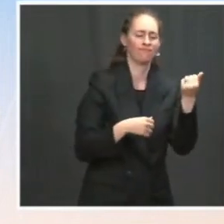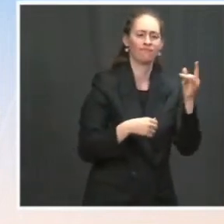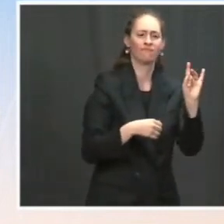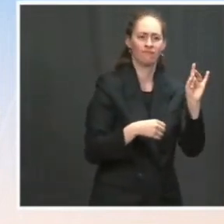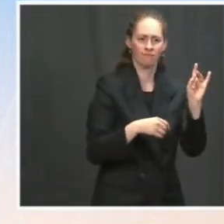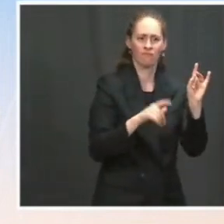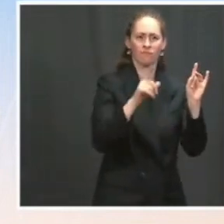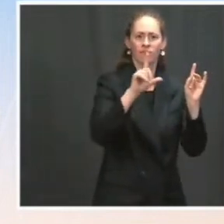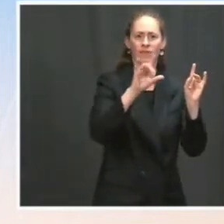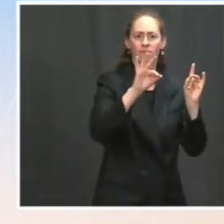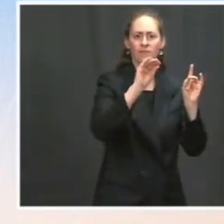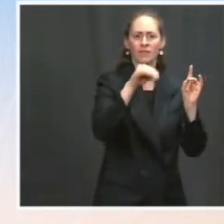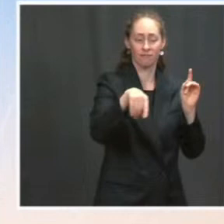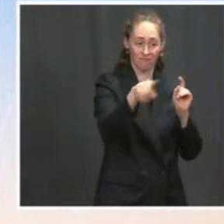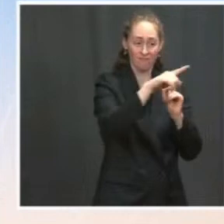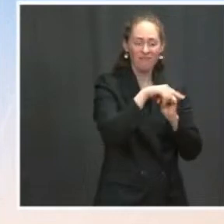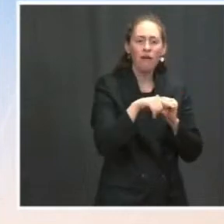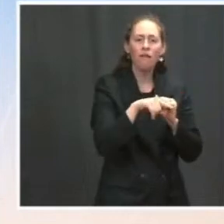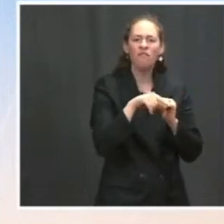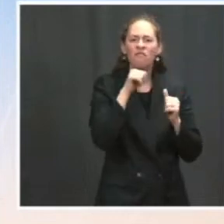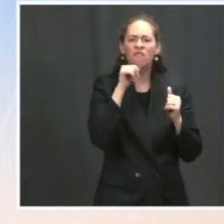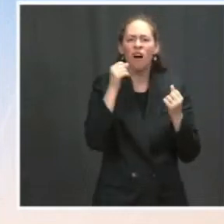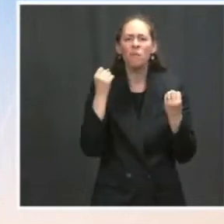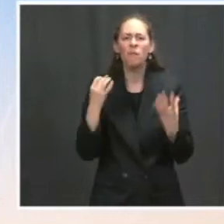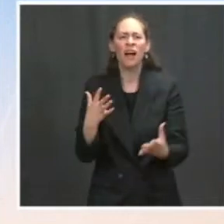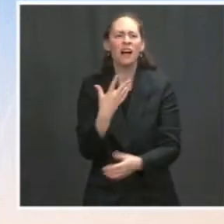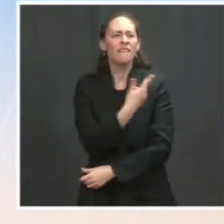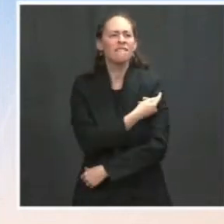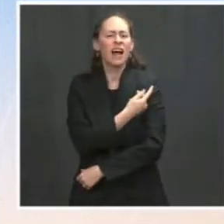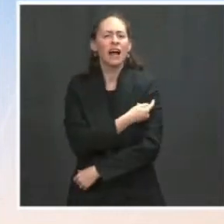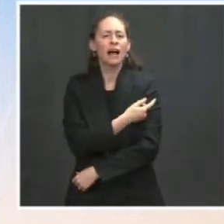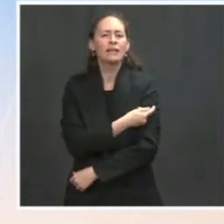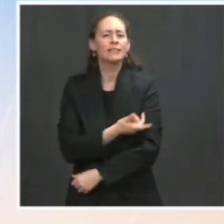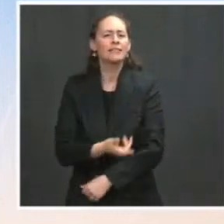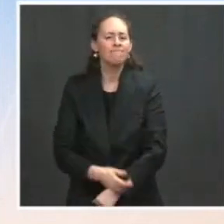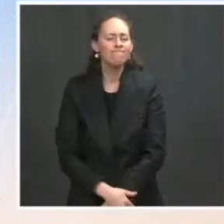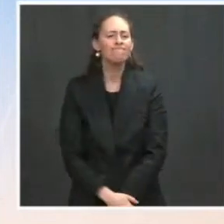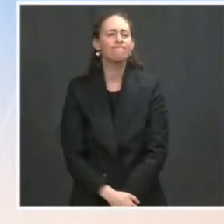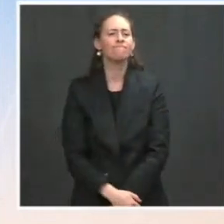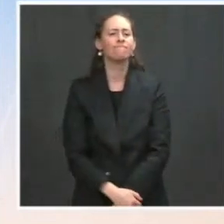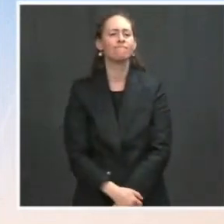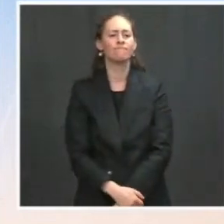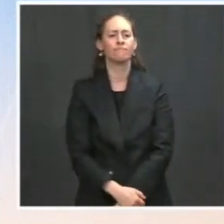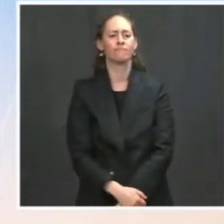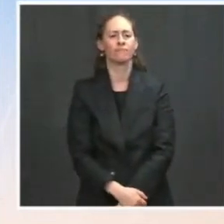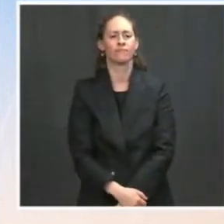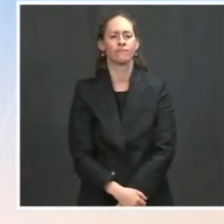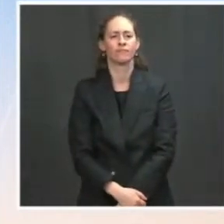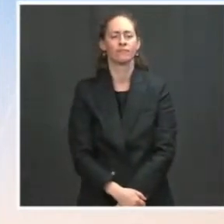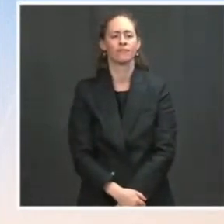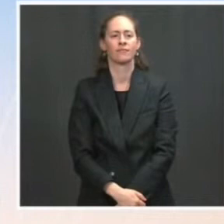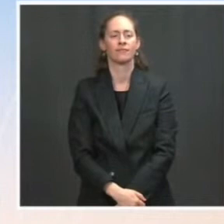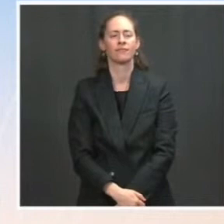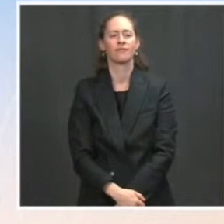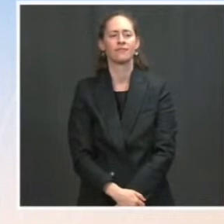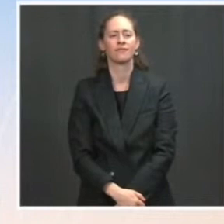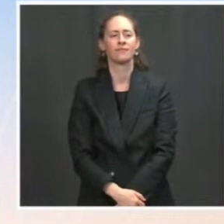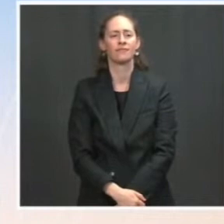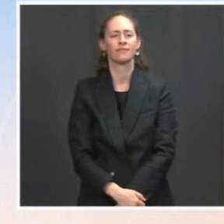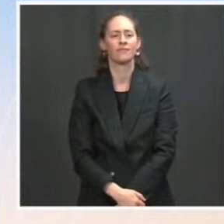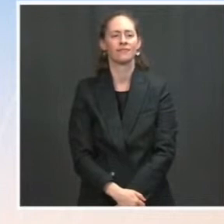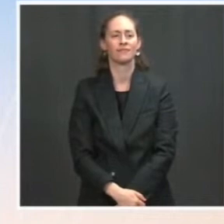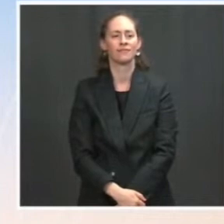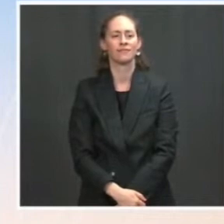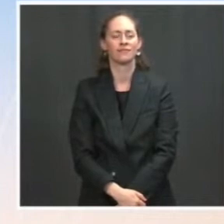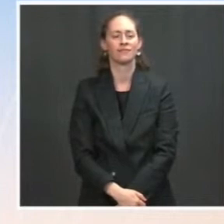7-day moving average of positive COVID cases was 40% higher in mid-April than May 8th. Last week when the data was